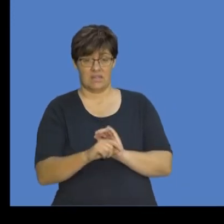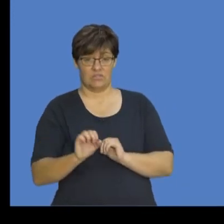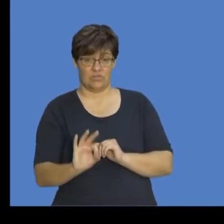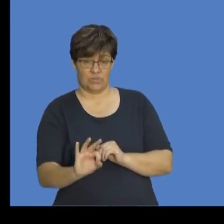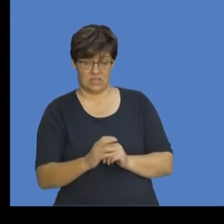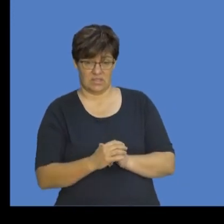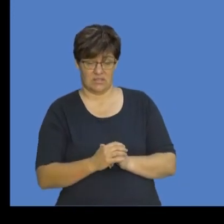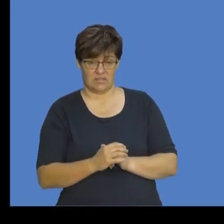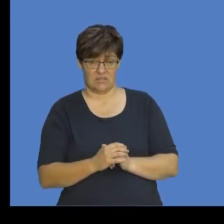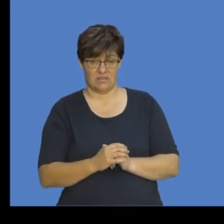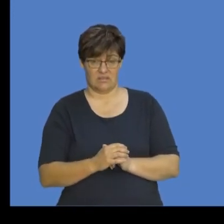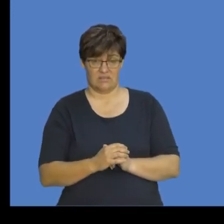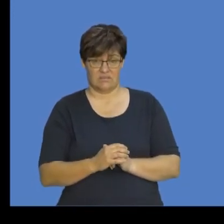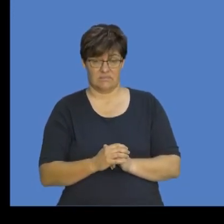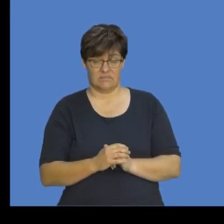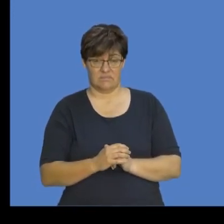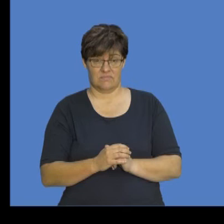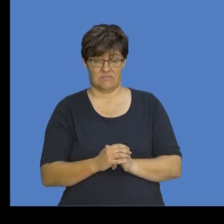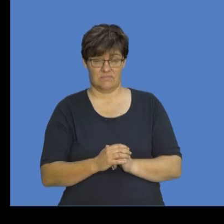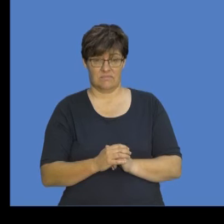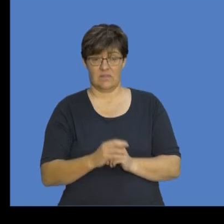12 minus 3.